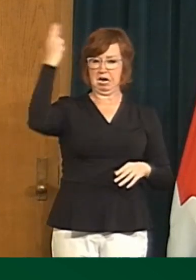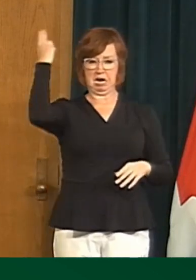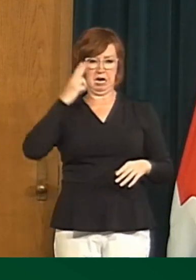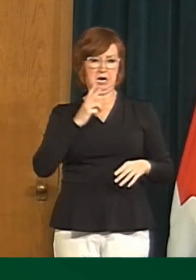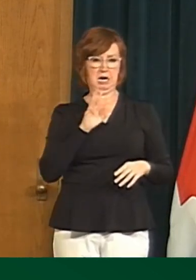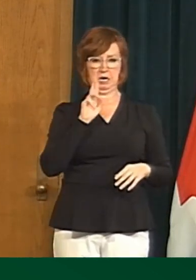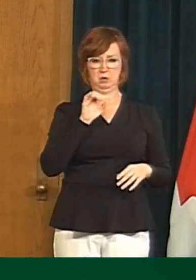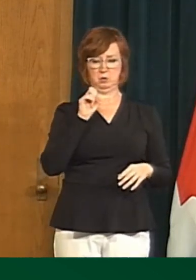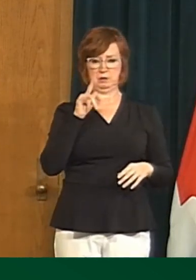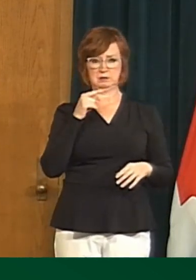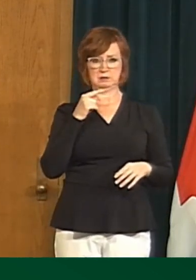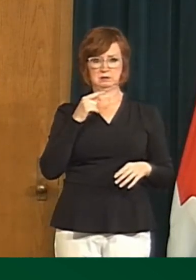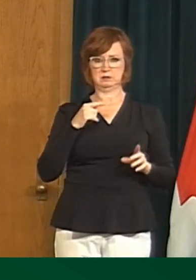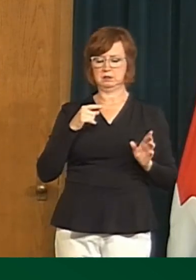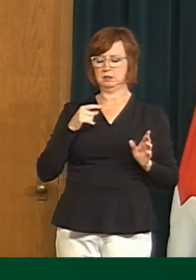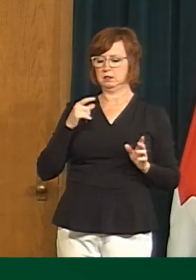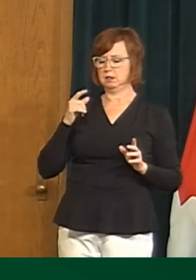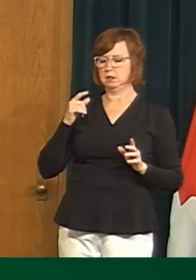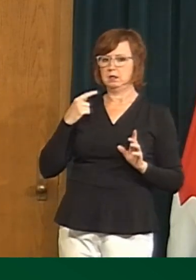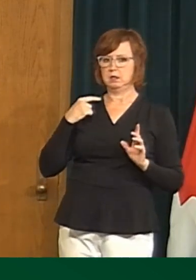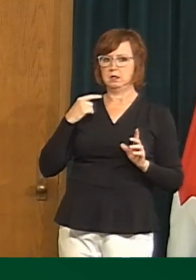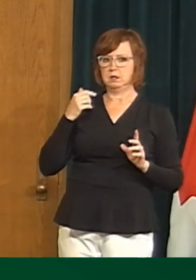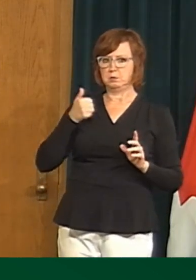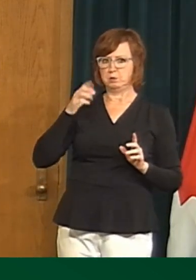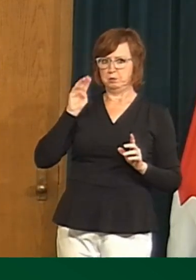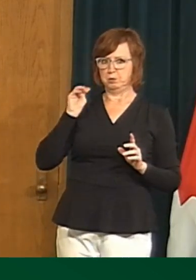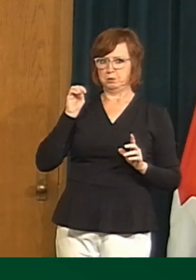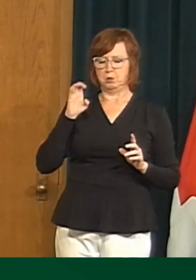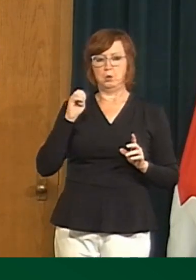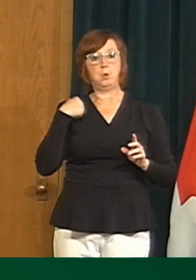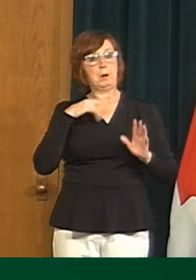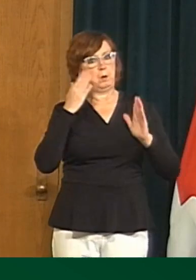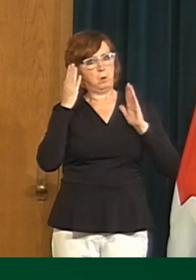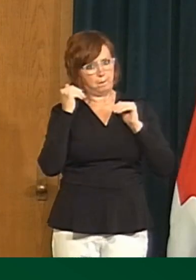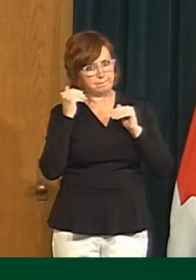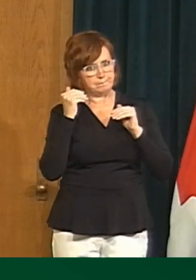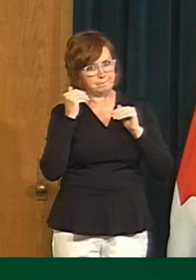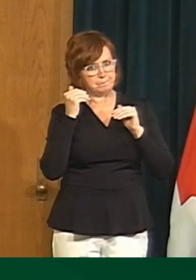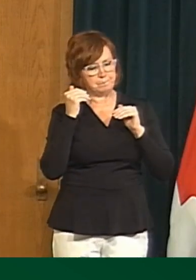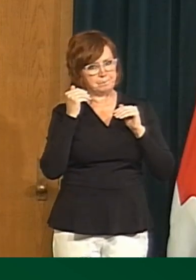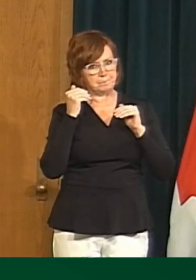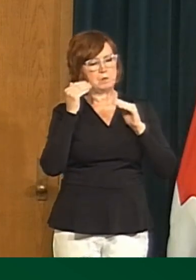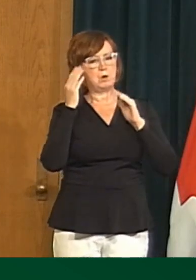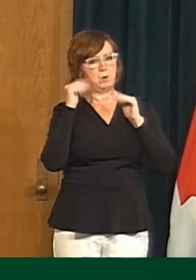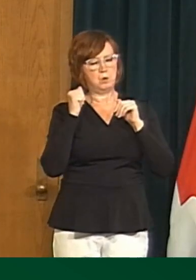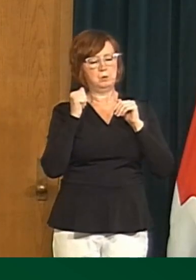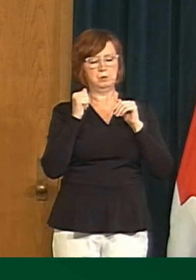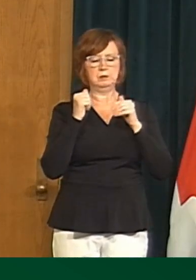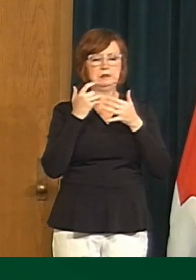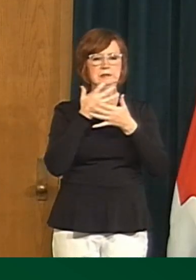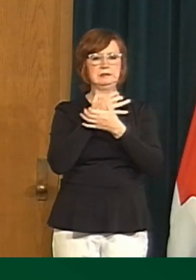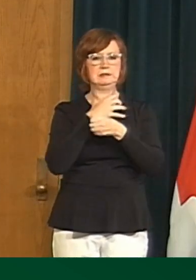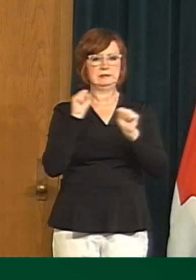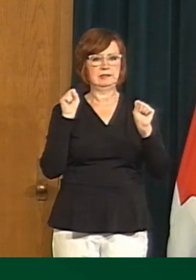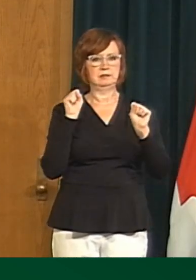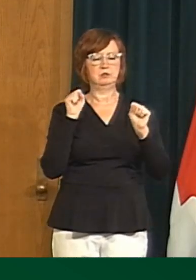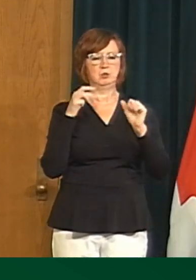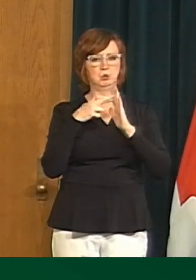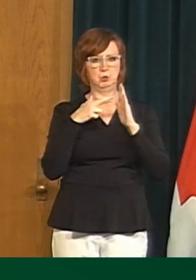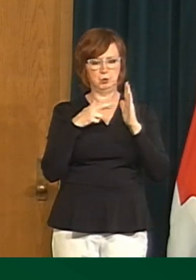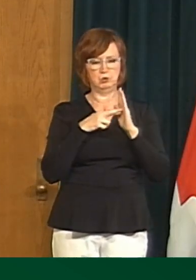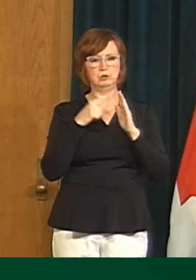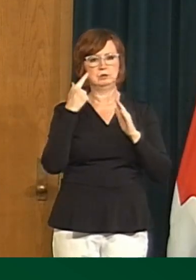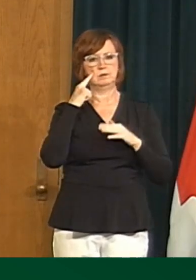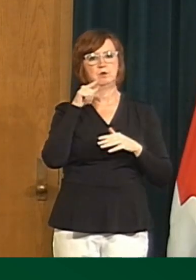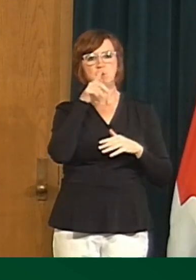else? We're hoping they will be. We will be able to come up with some safe parameters for our kids to